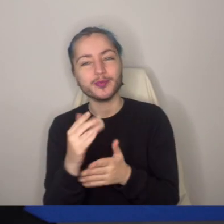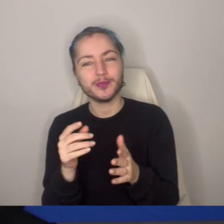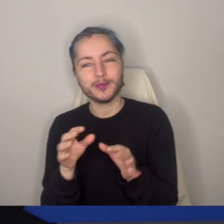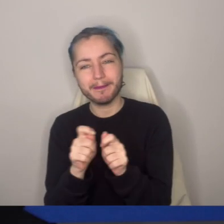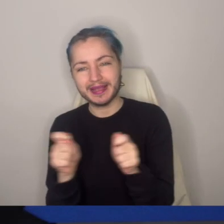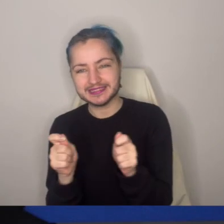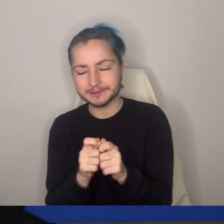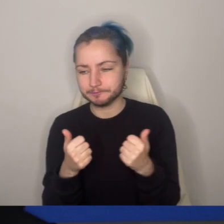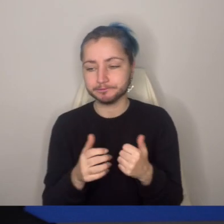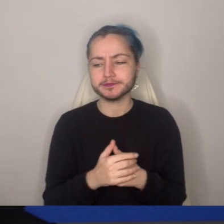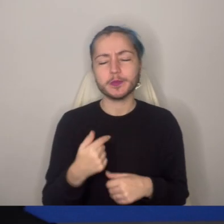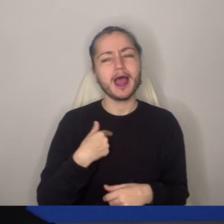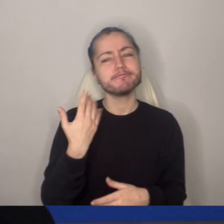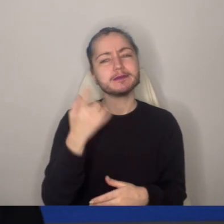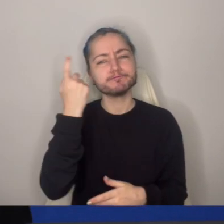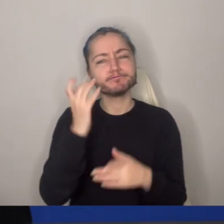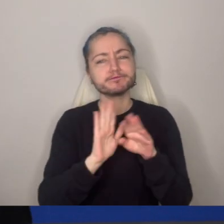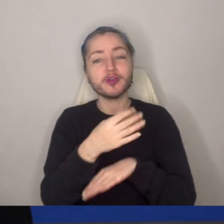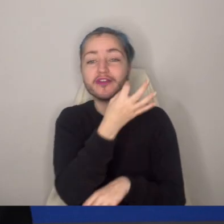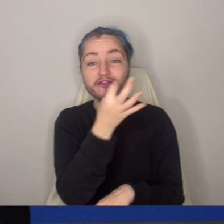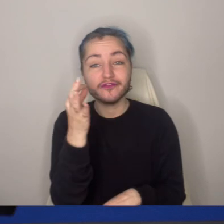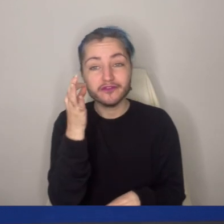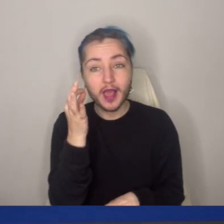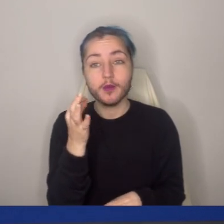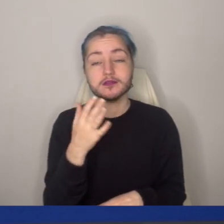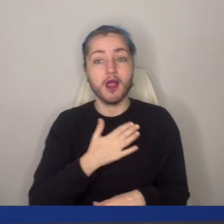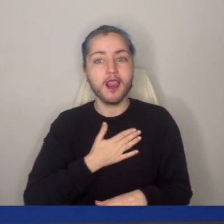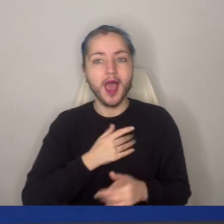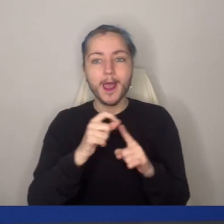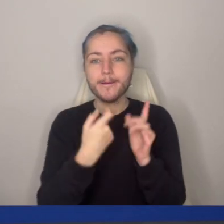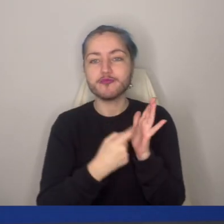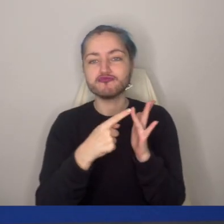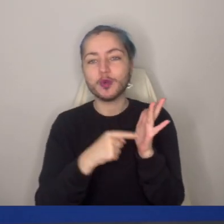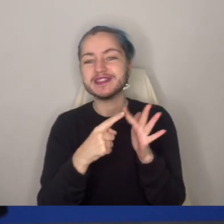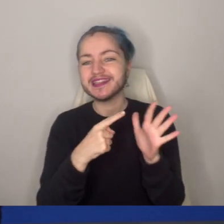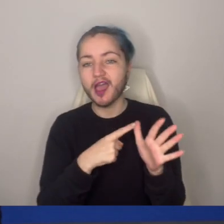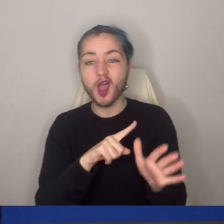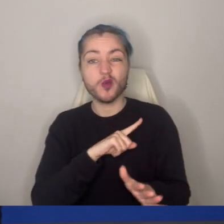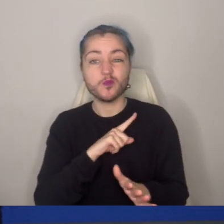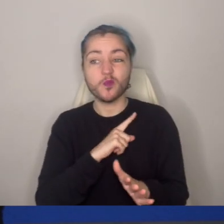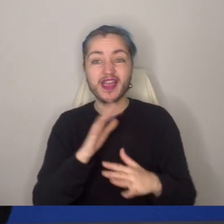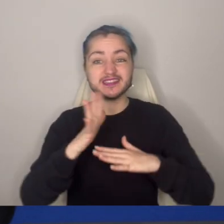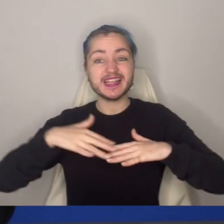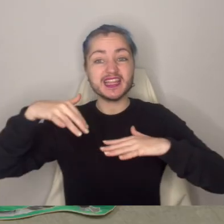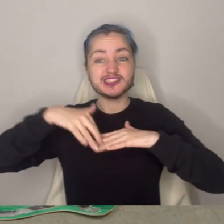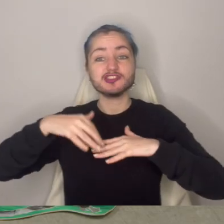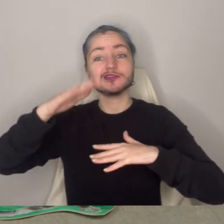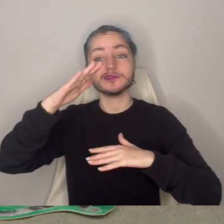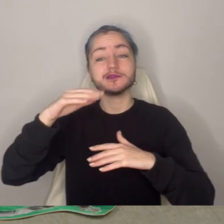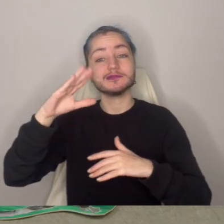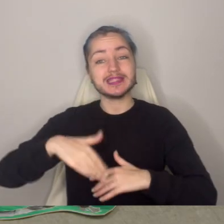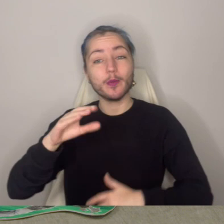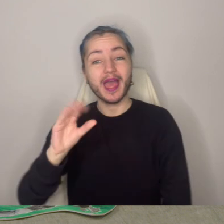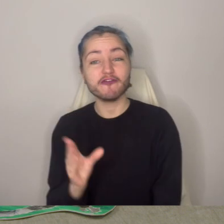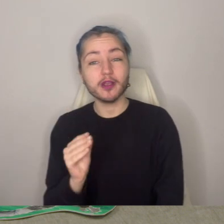I was thinking about flowers, I like the protea because, first of all, it's indigenous to South Africa. And one of the reasons